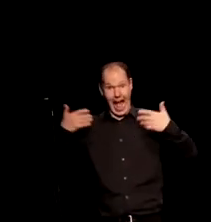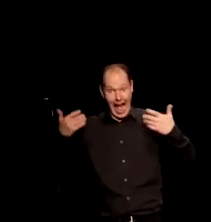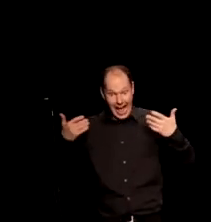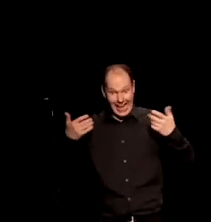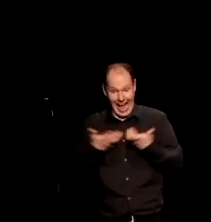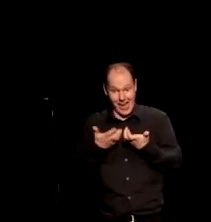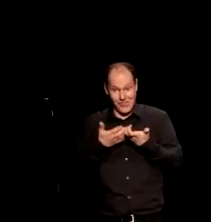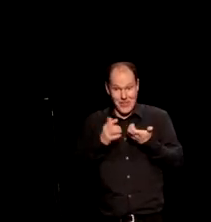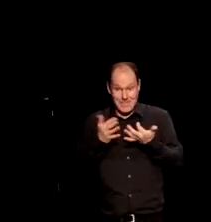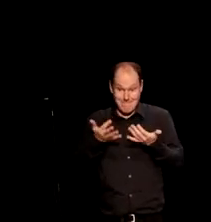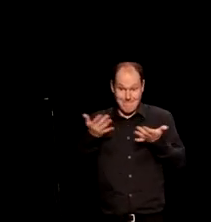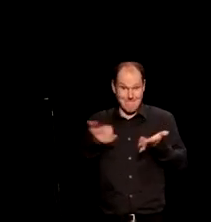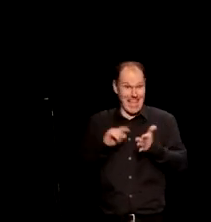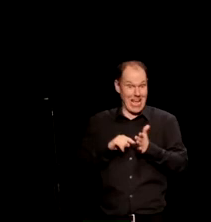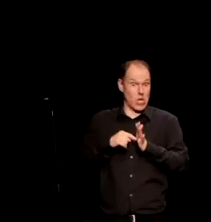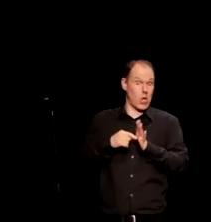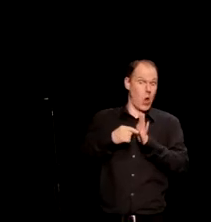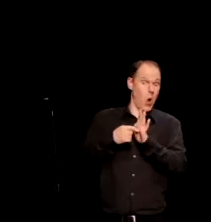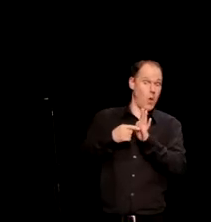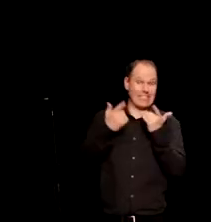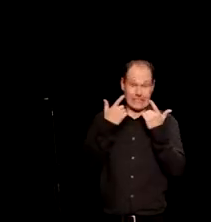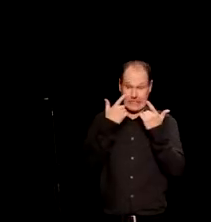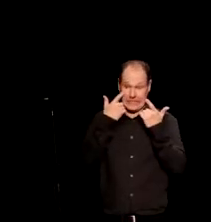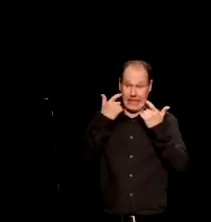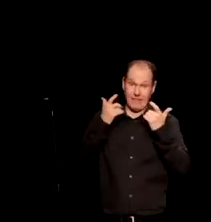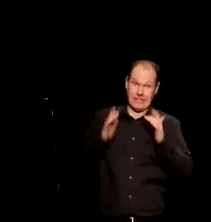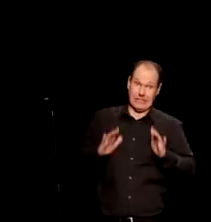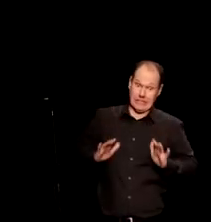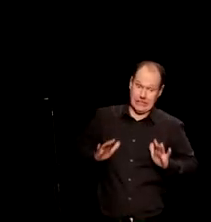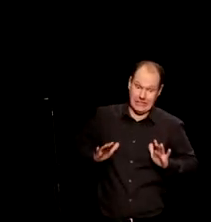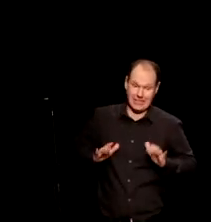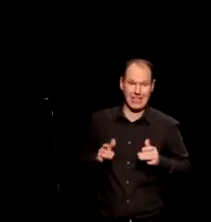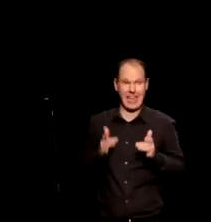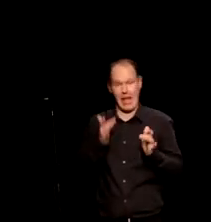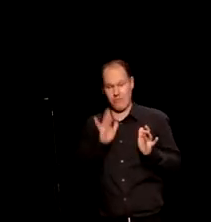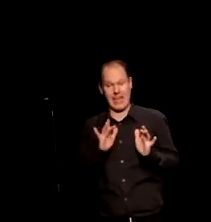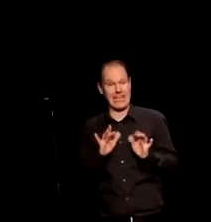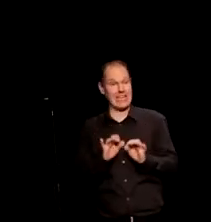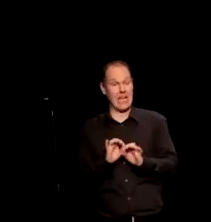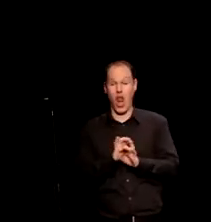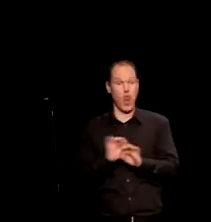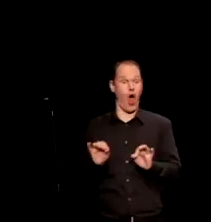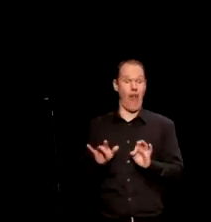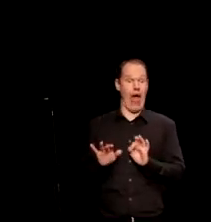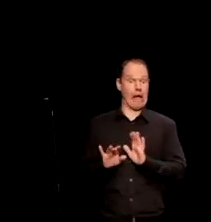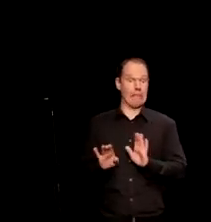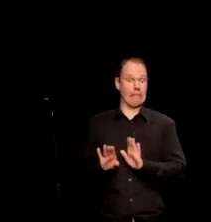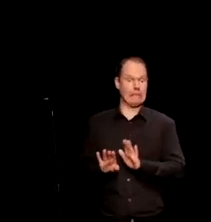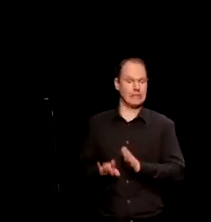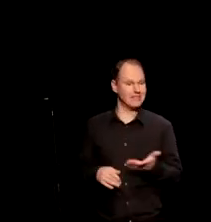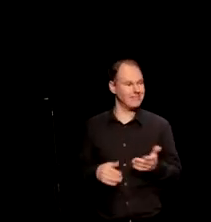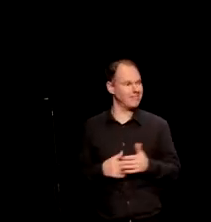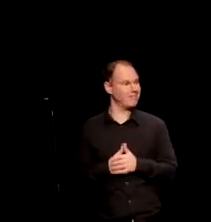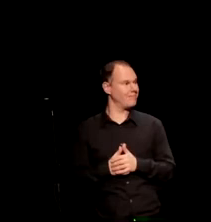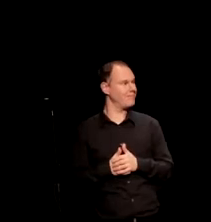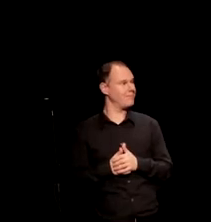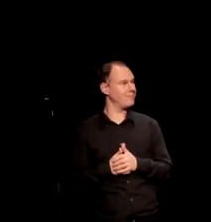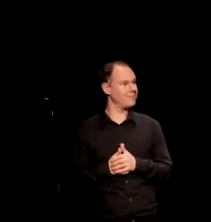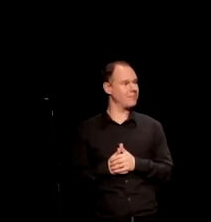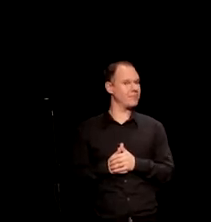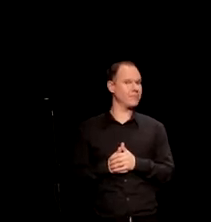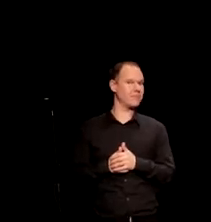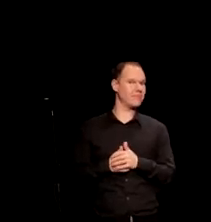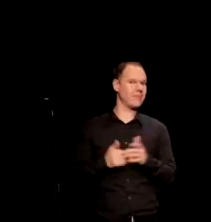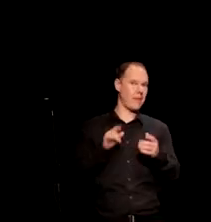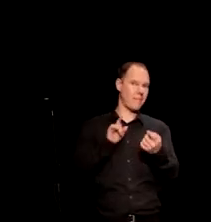how do you then show that carefully and pretend it's and not pretend it's not there as well? And I think that also speaks to